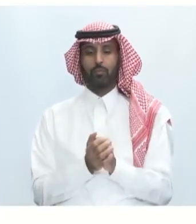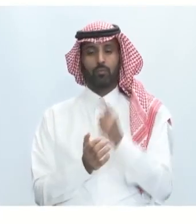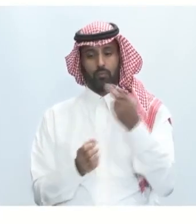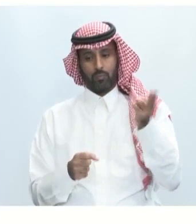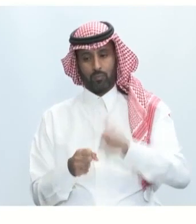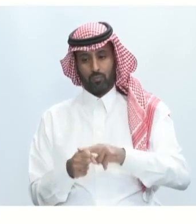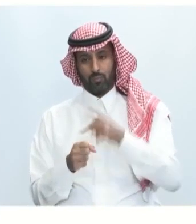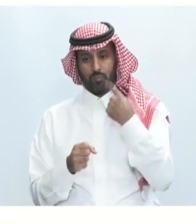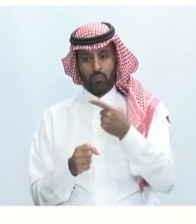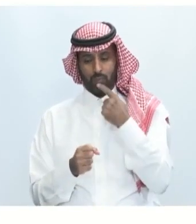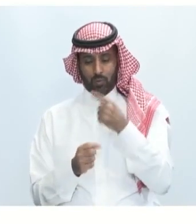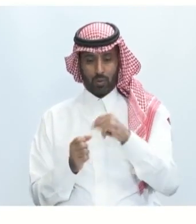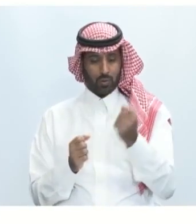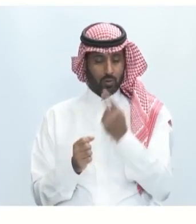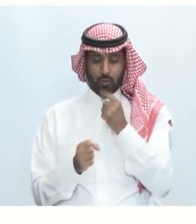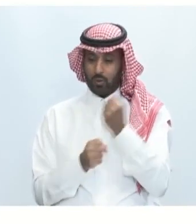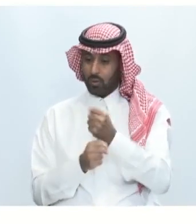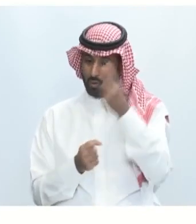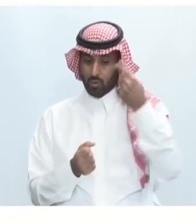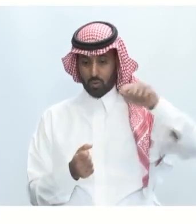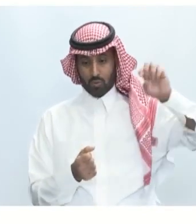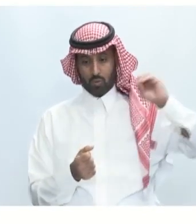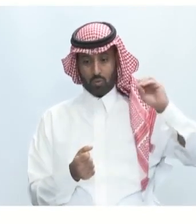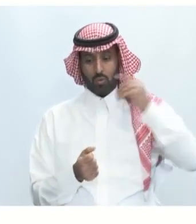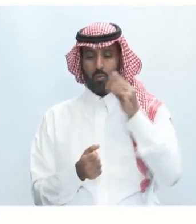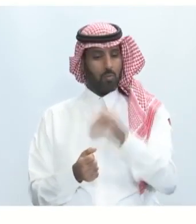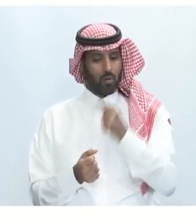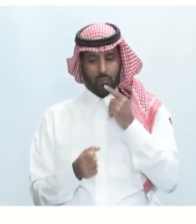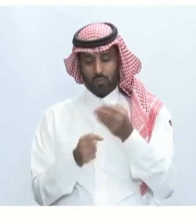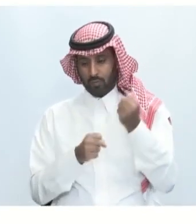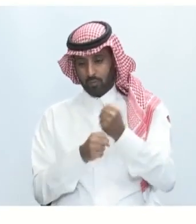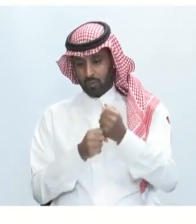again. Note here that the preposition to is